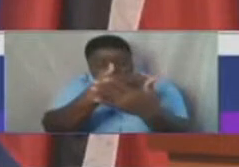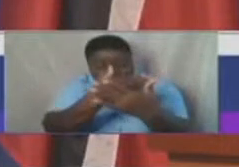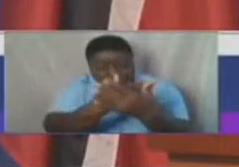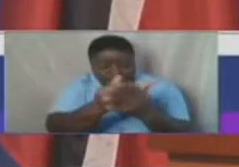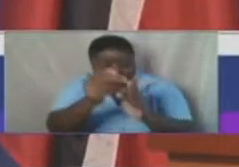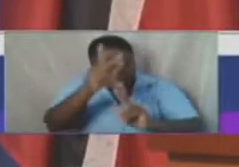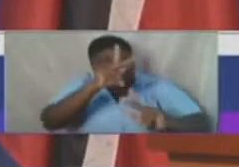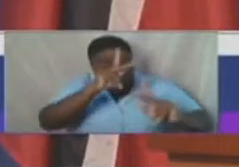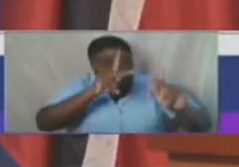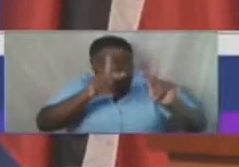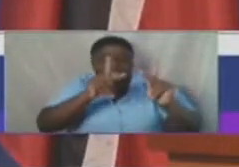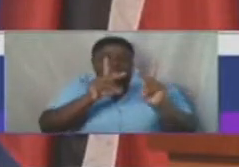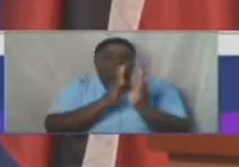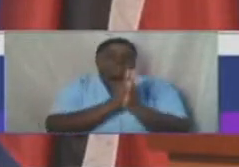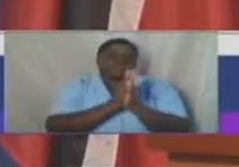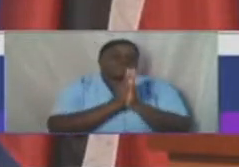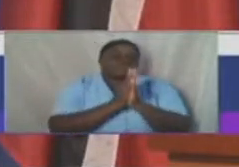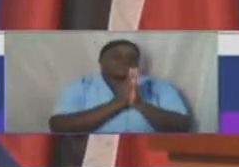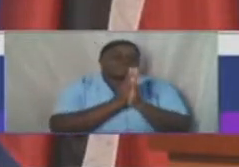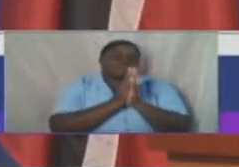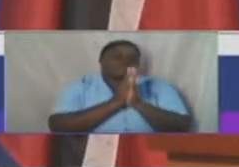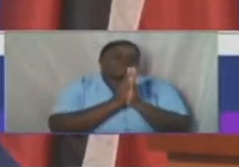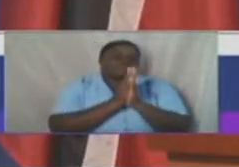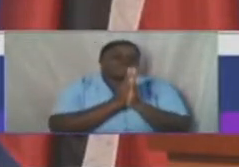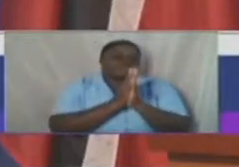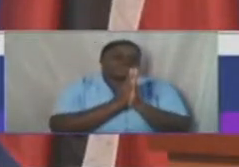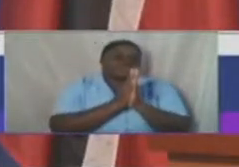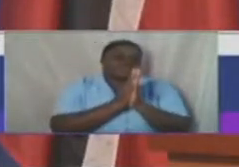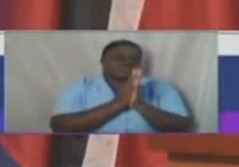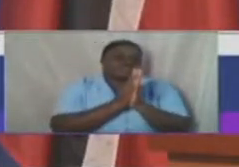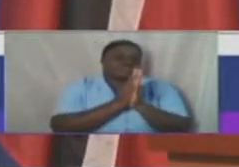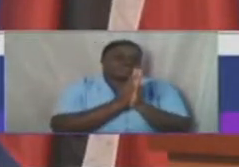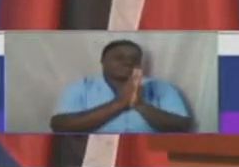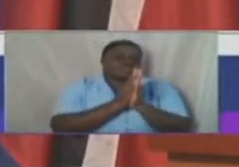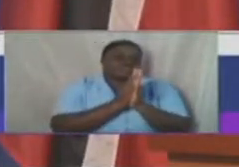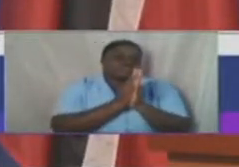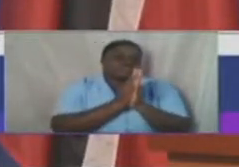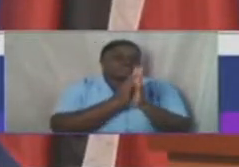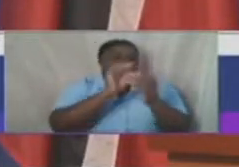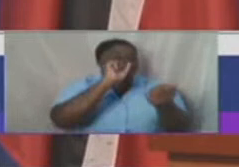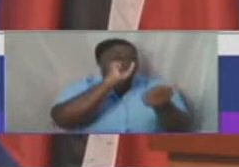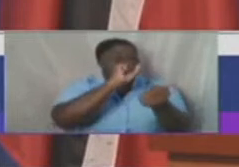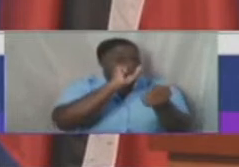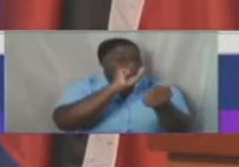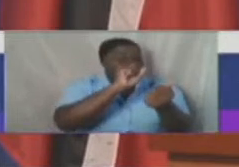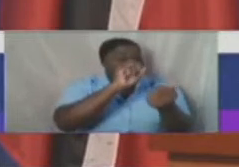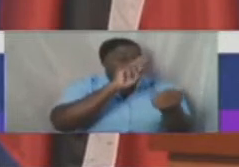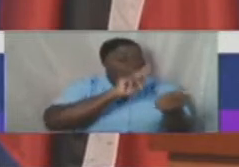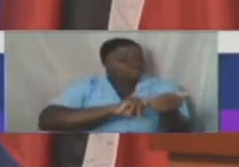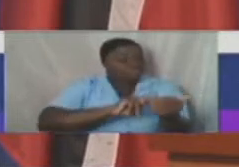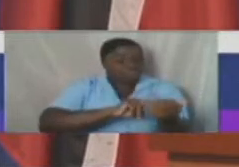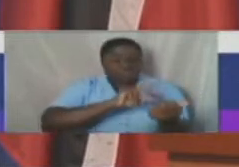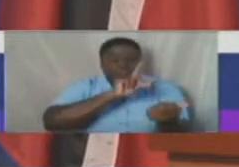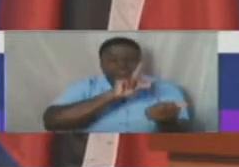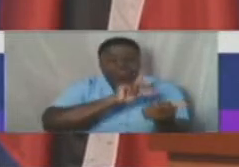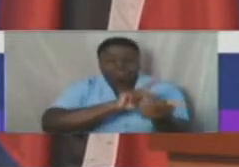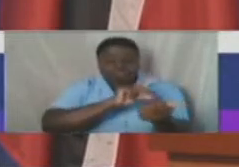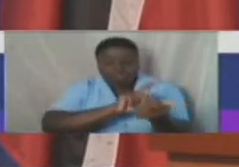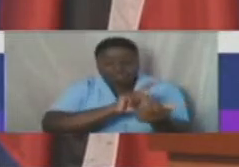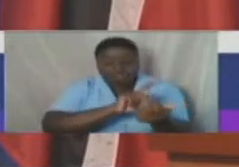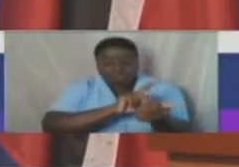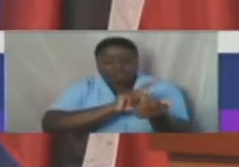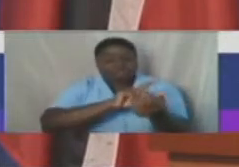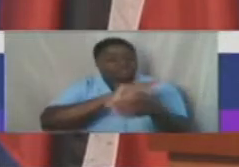Minister. Good afternoon to my colleagues led by the Chief Medical Officer, members of the media, the viewing and